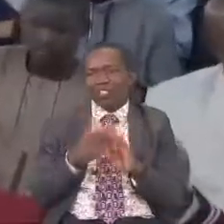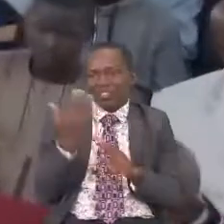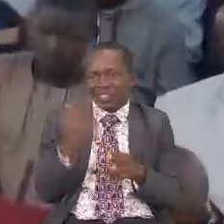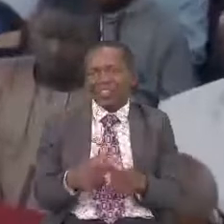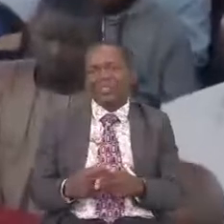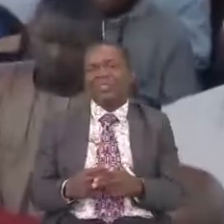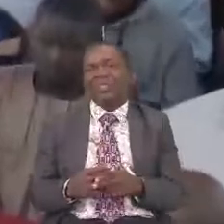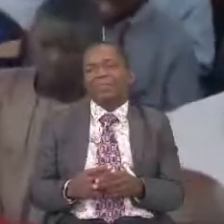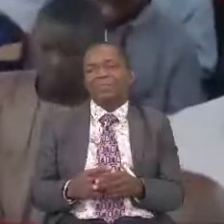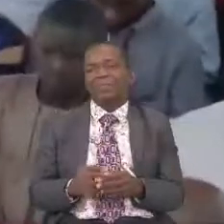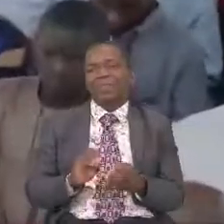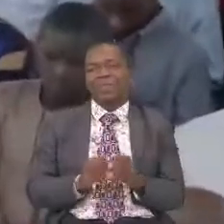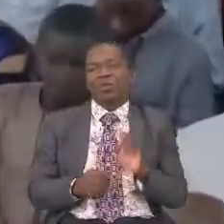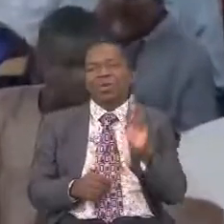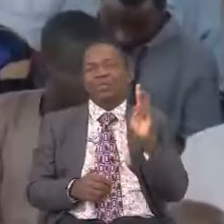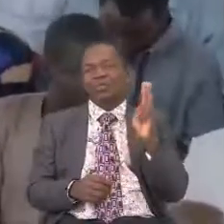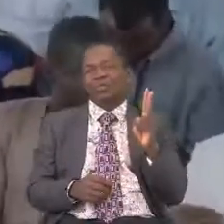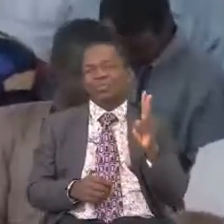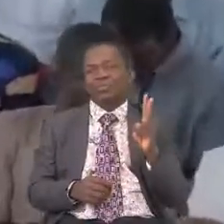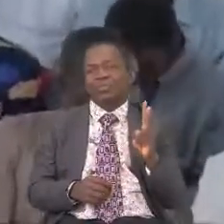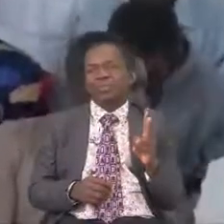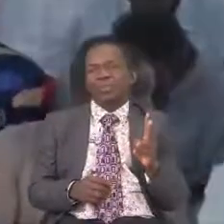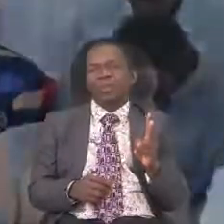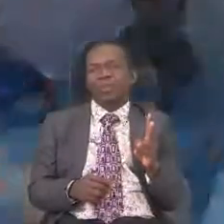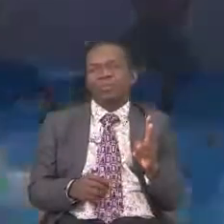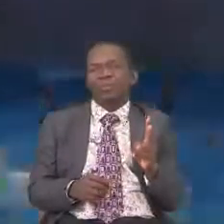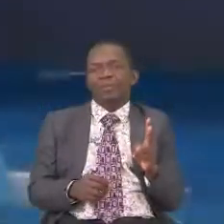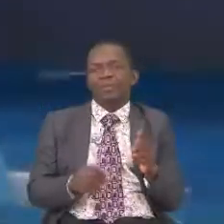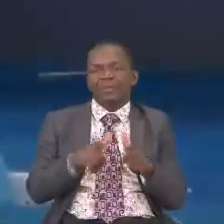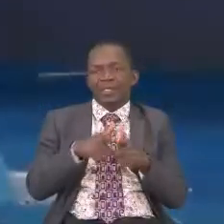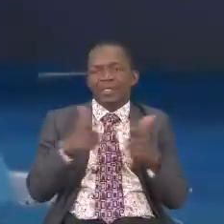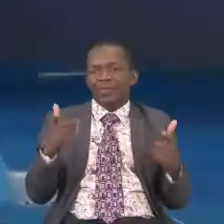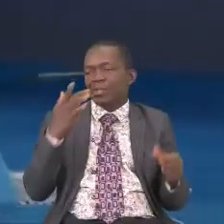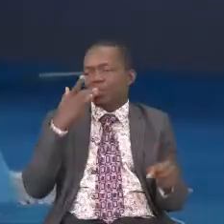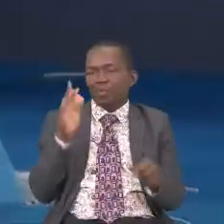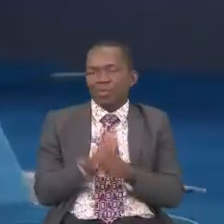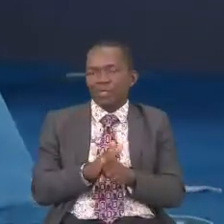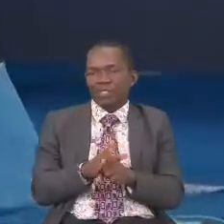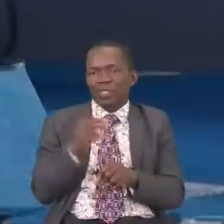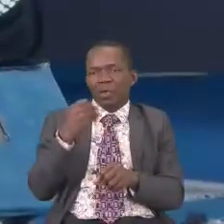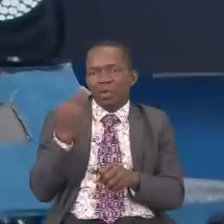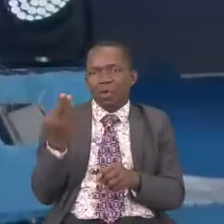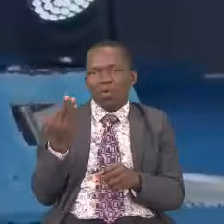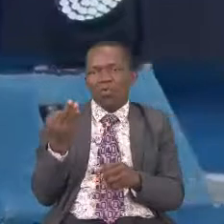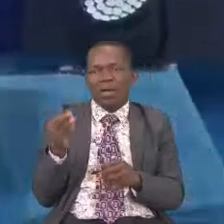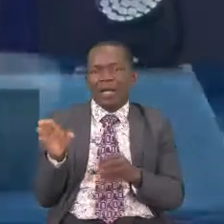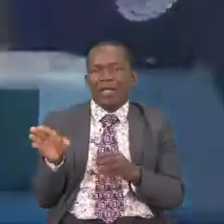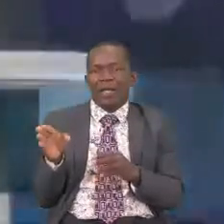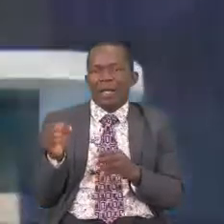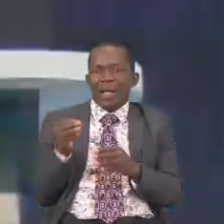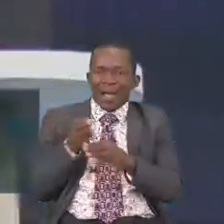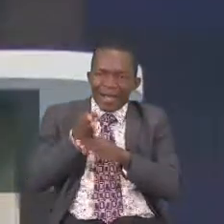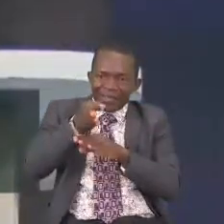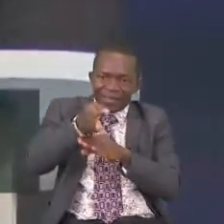two here. Number two is the great promises of an advancing, seeking